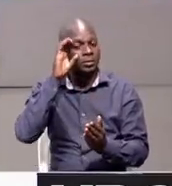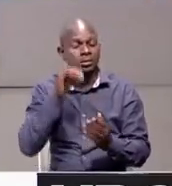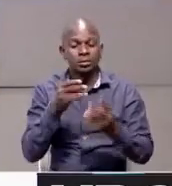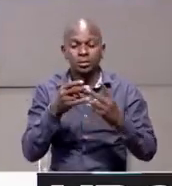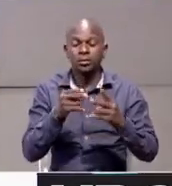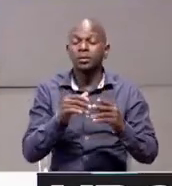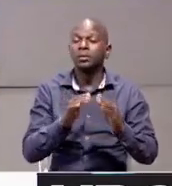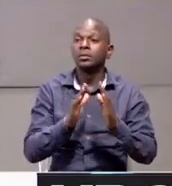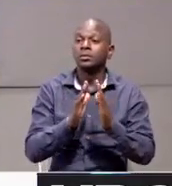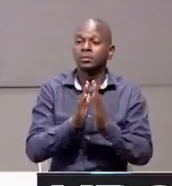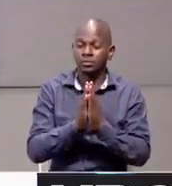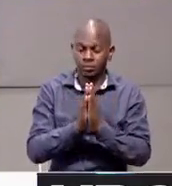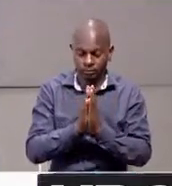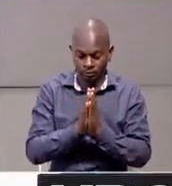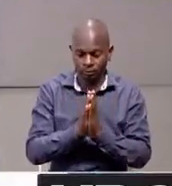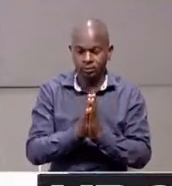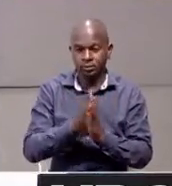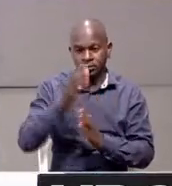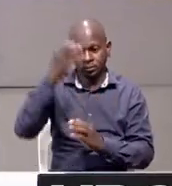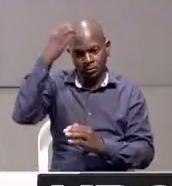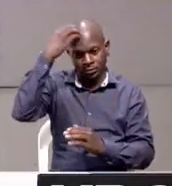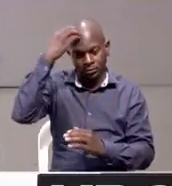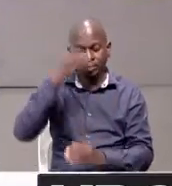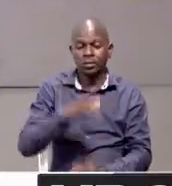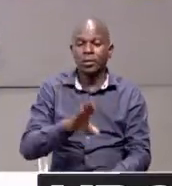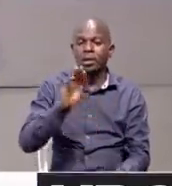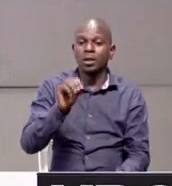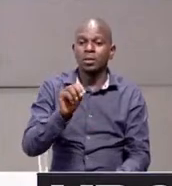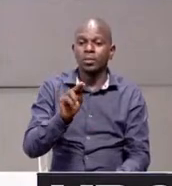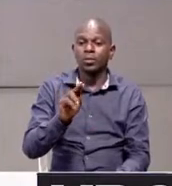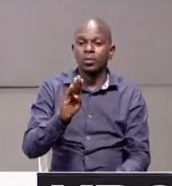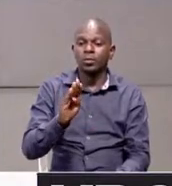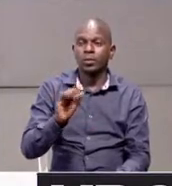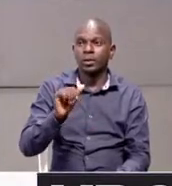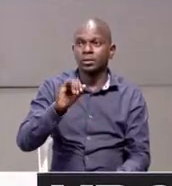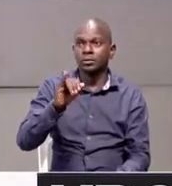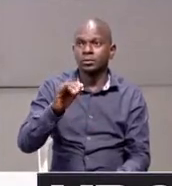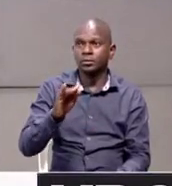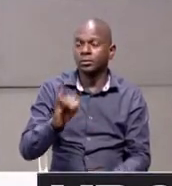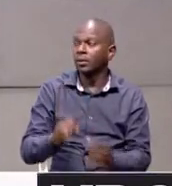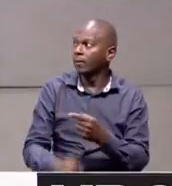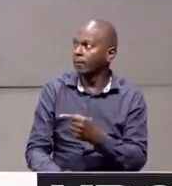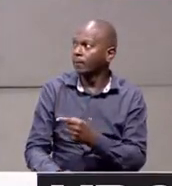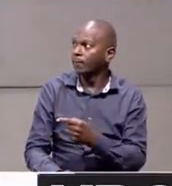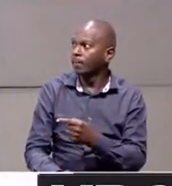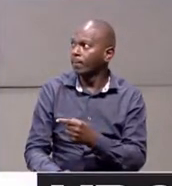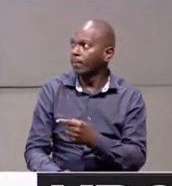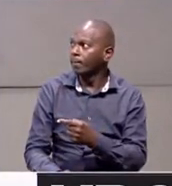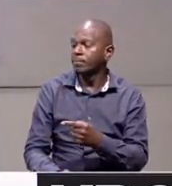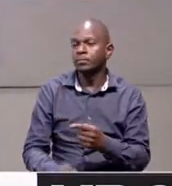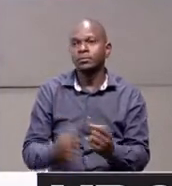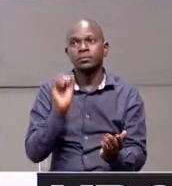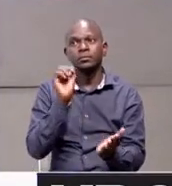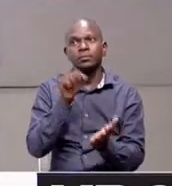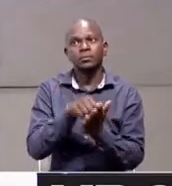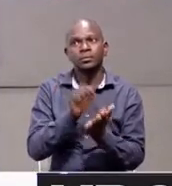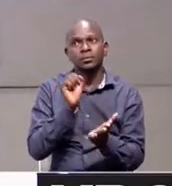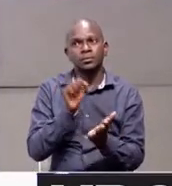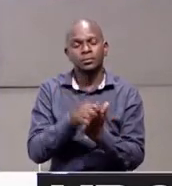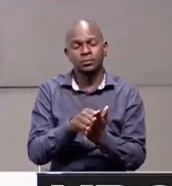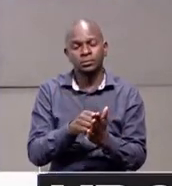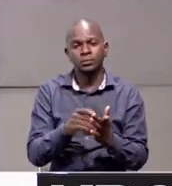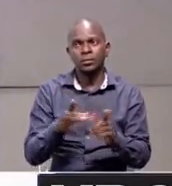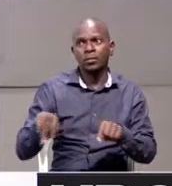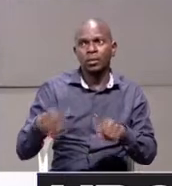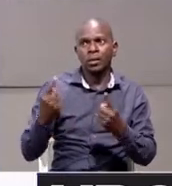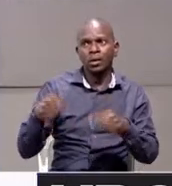with prayers led by Uganda's Mufti Sheikh Ramadan Mubaje. Naye abasiramu babano babadde batandise